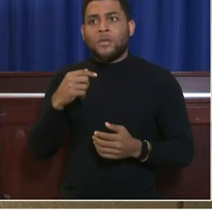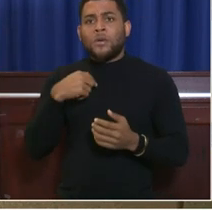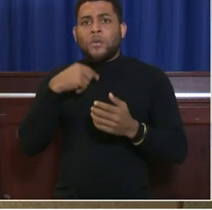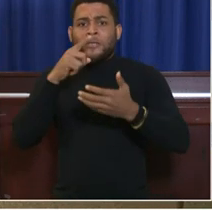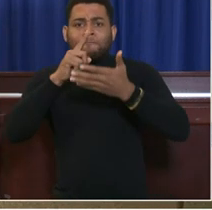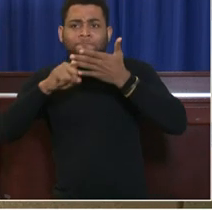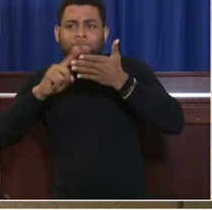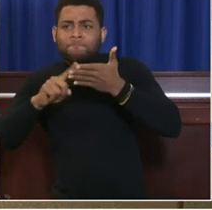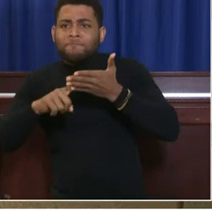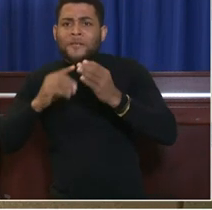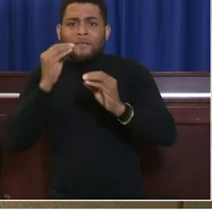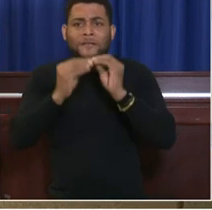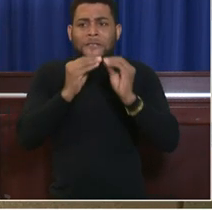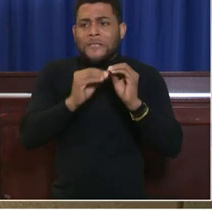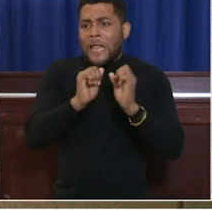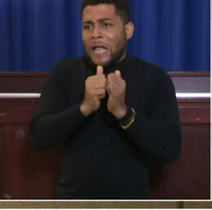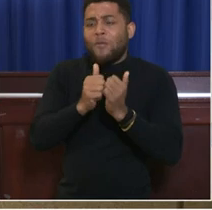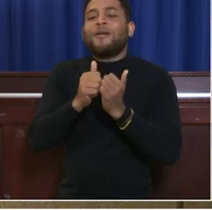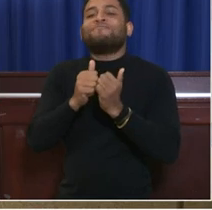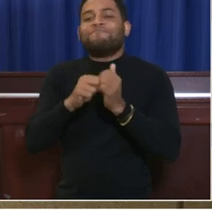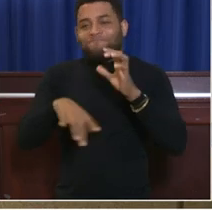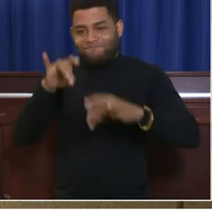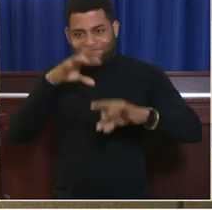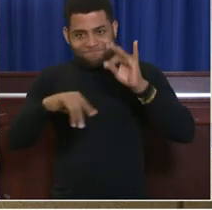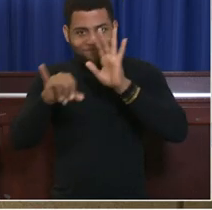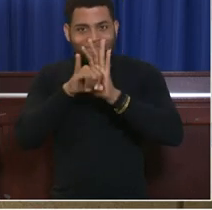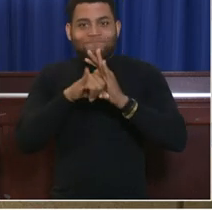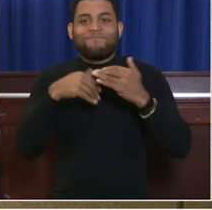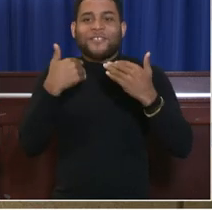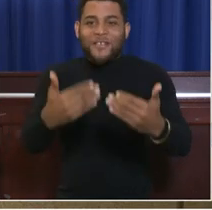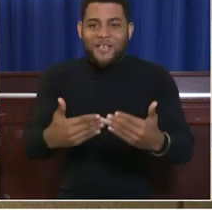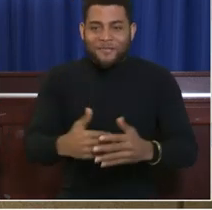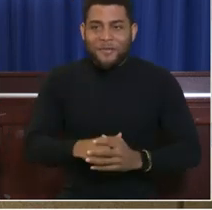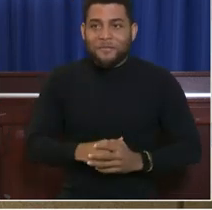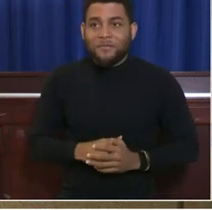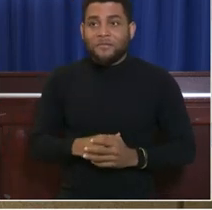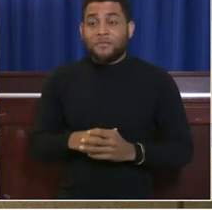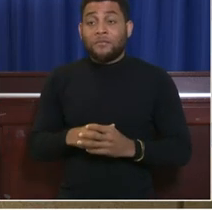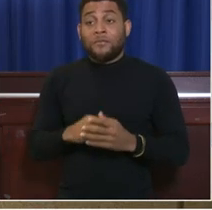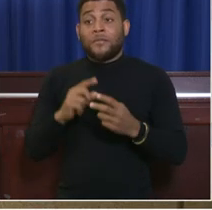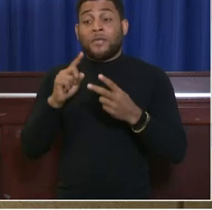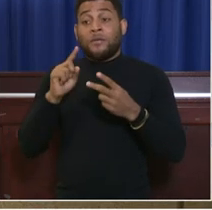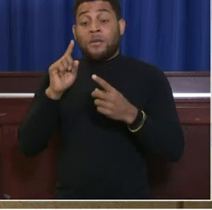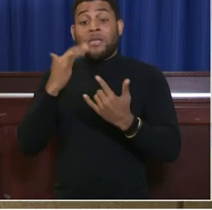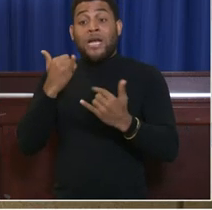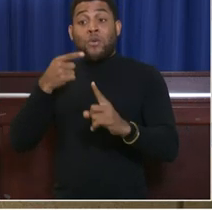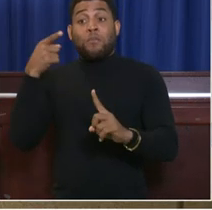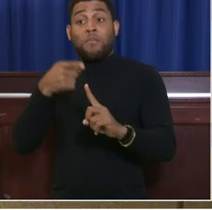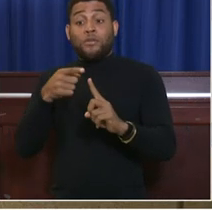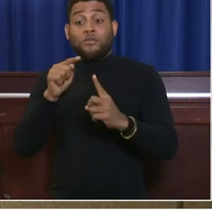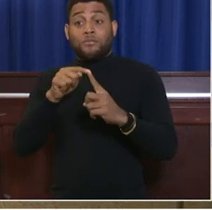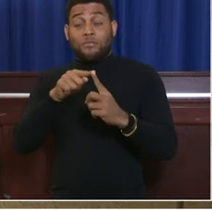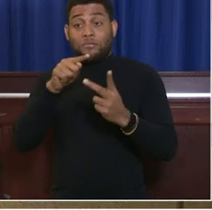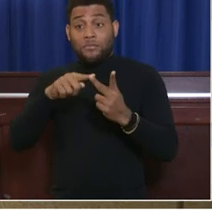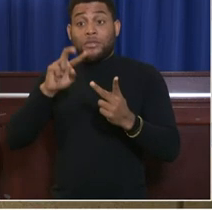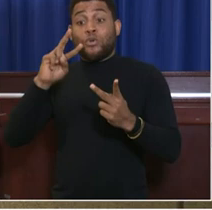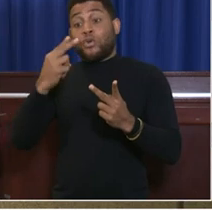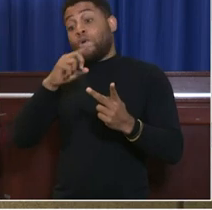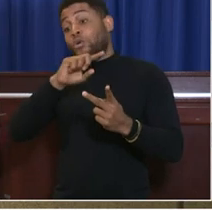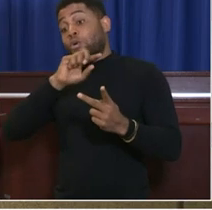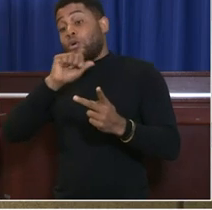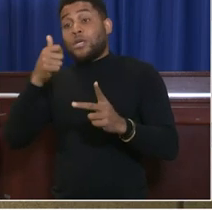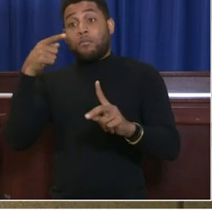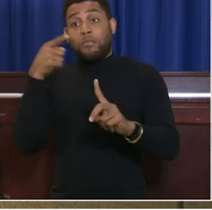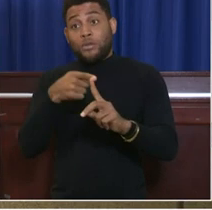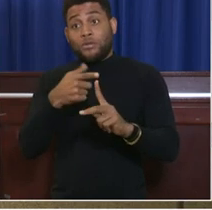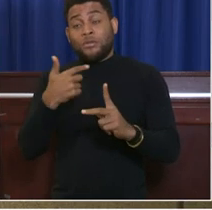that emerged during that period. So that's one point I would make. The other is, and this is something we definitely want to cover at the press conference, there's a